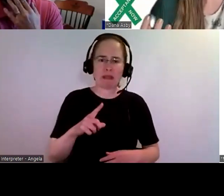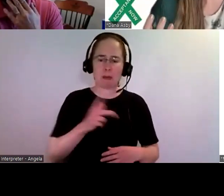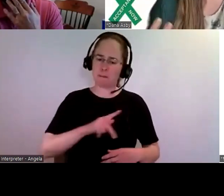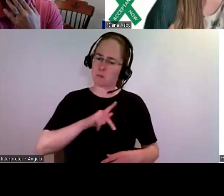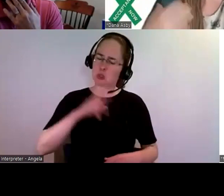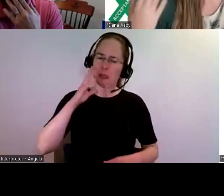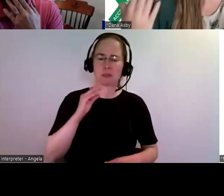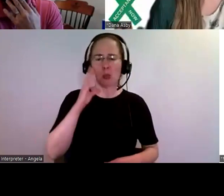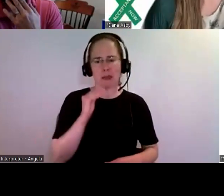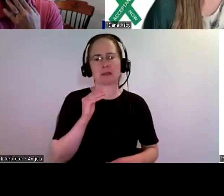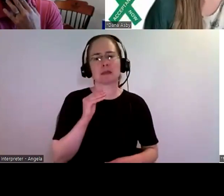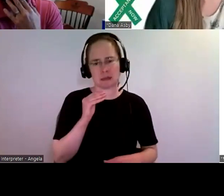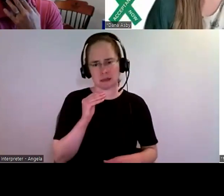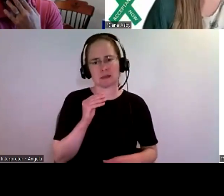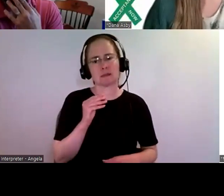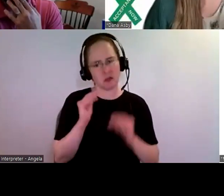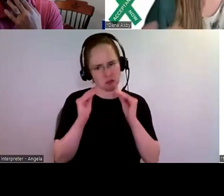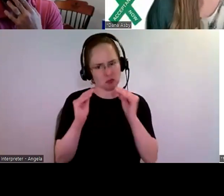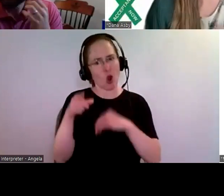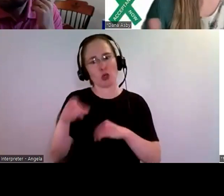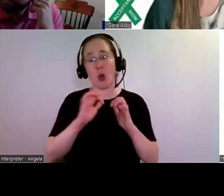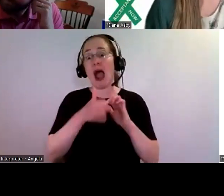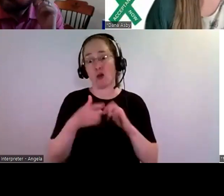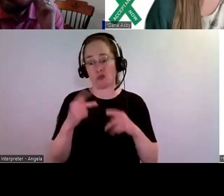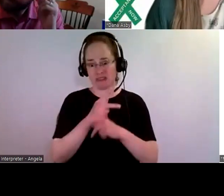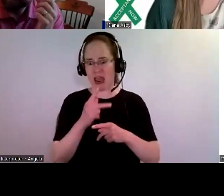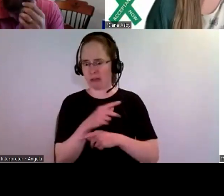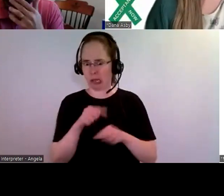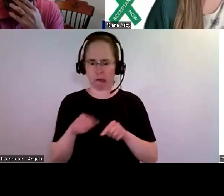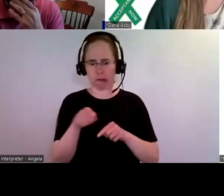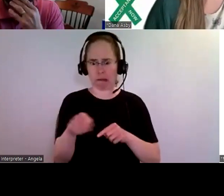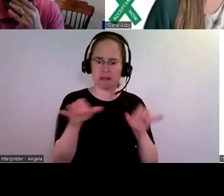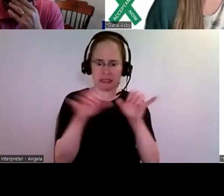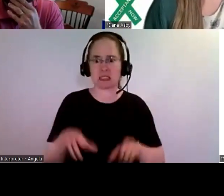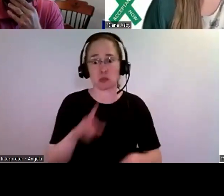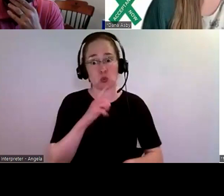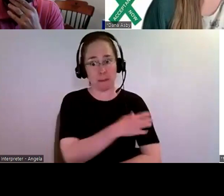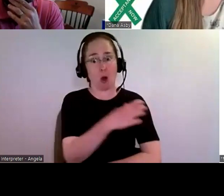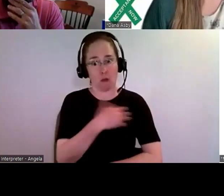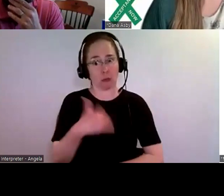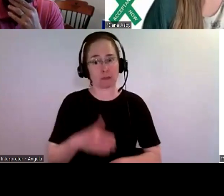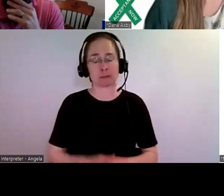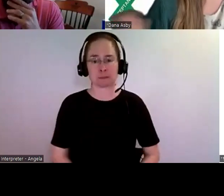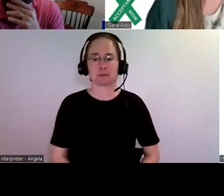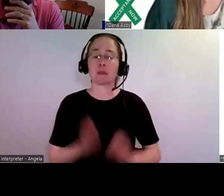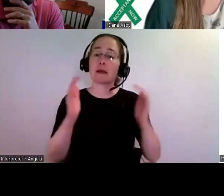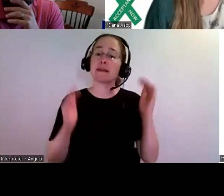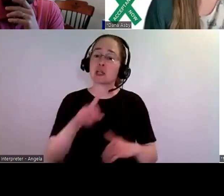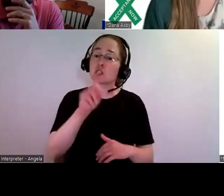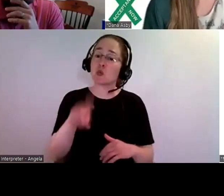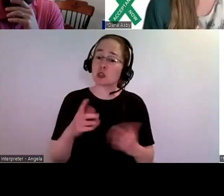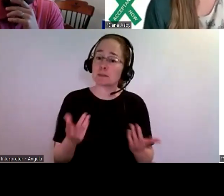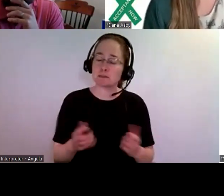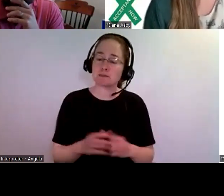personal experience and how that has taught you how to navigate these systems, really powerful. So the next question I have for